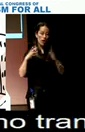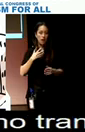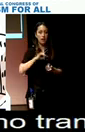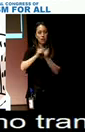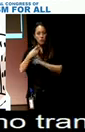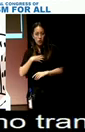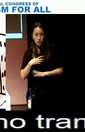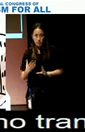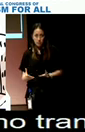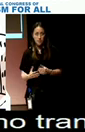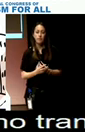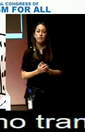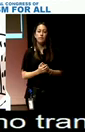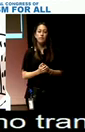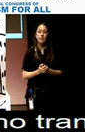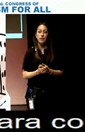And finally,